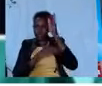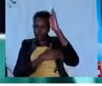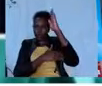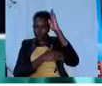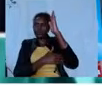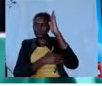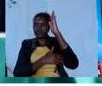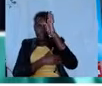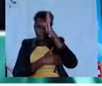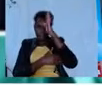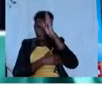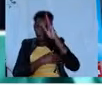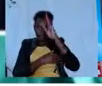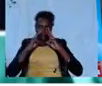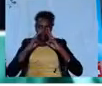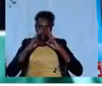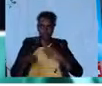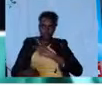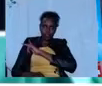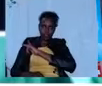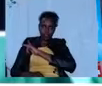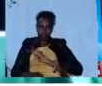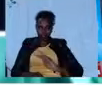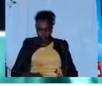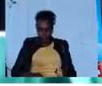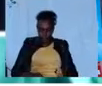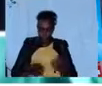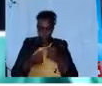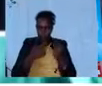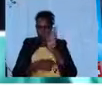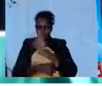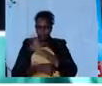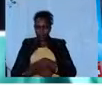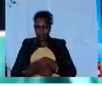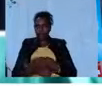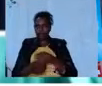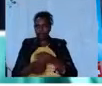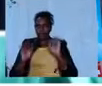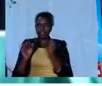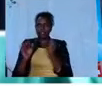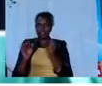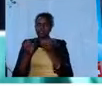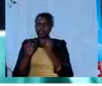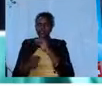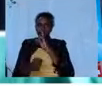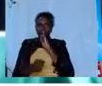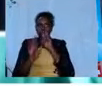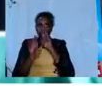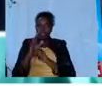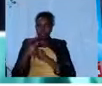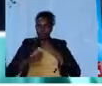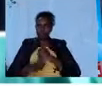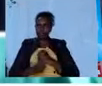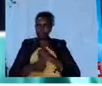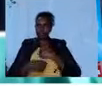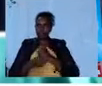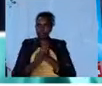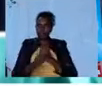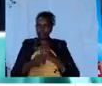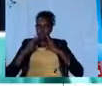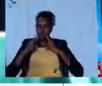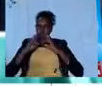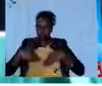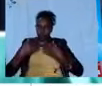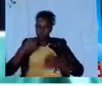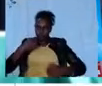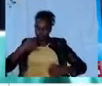ever-living God, Father of the Prince of Peace, in return and rest we are saved. In quietness and trust is our strength. Grant us